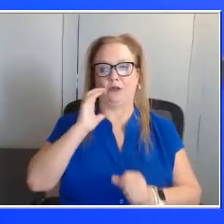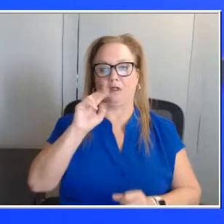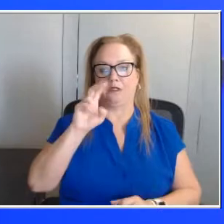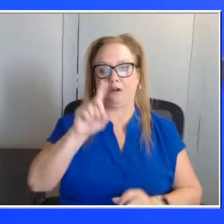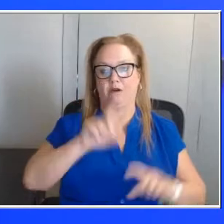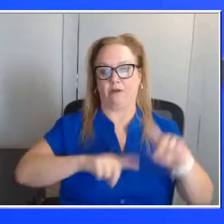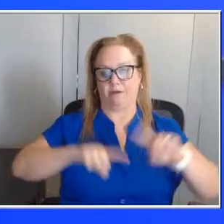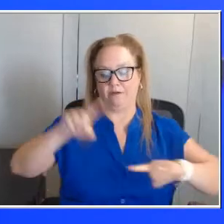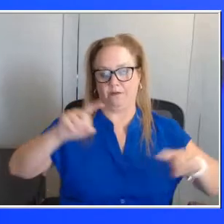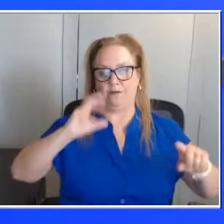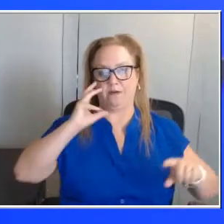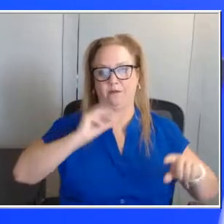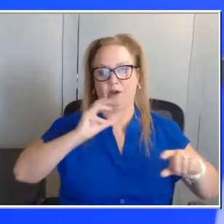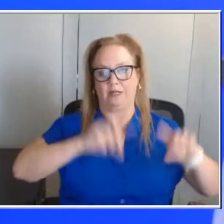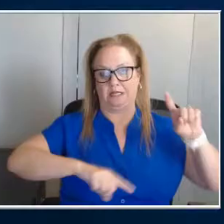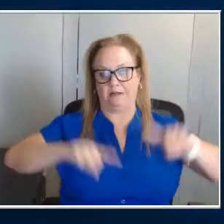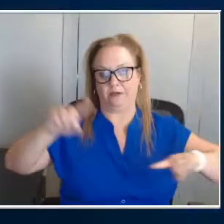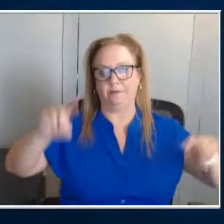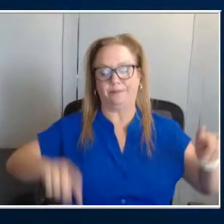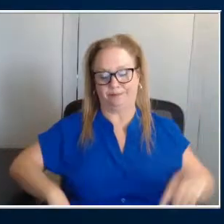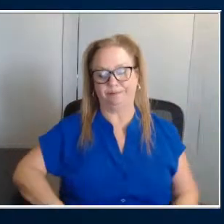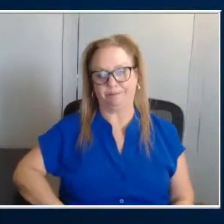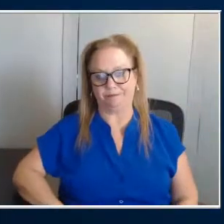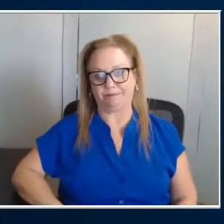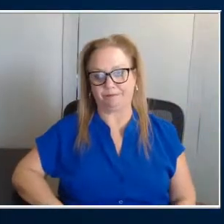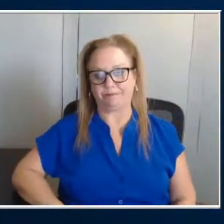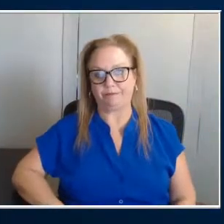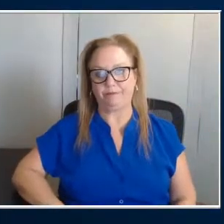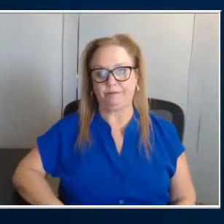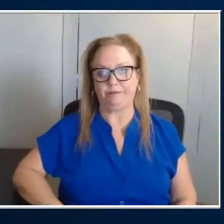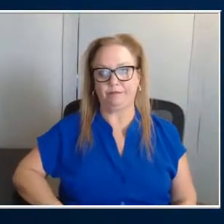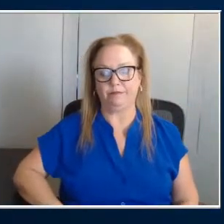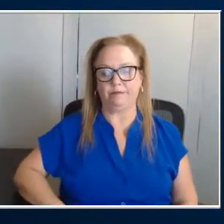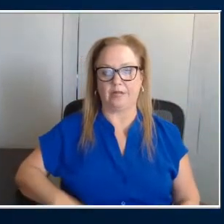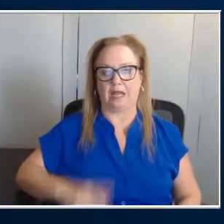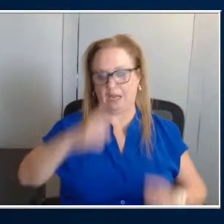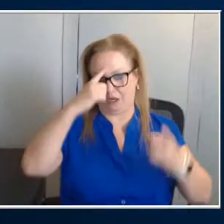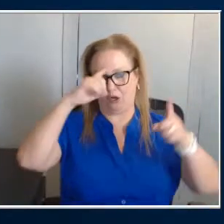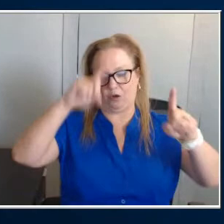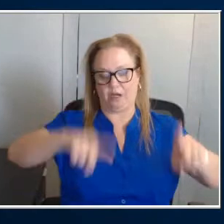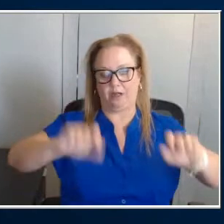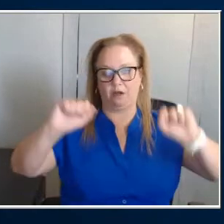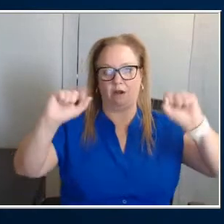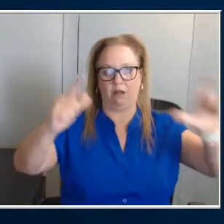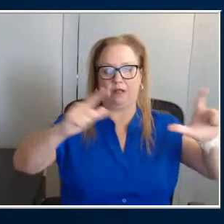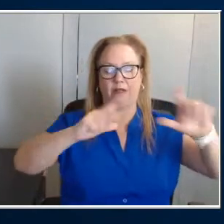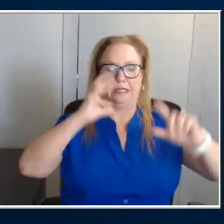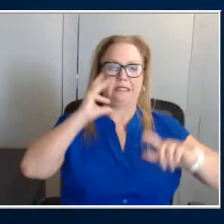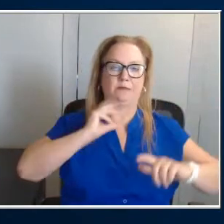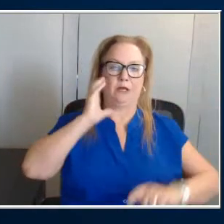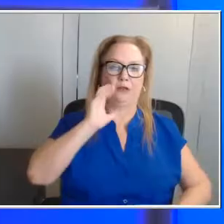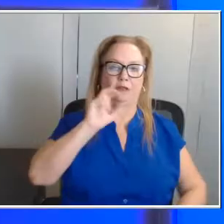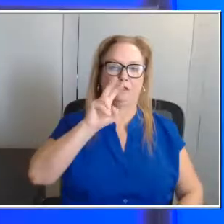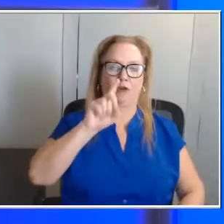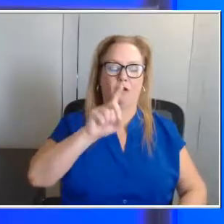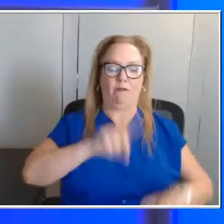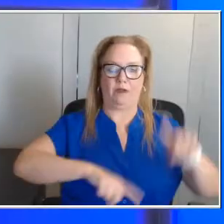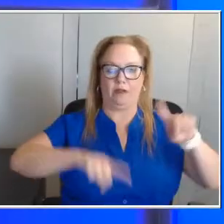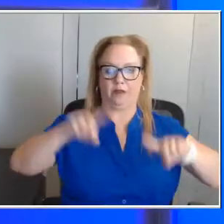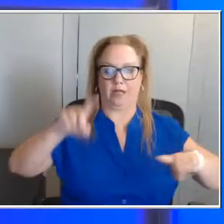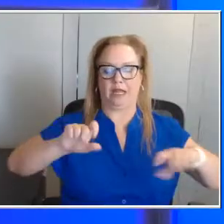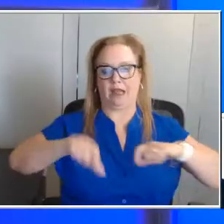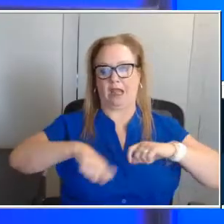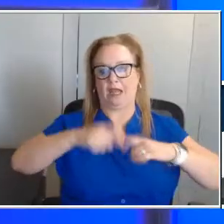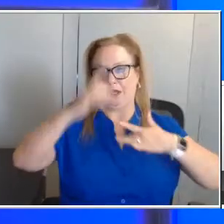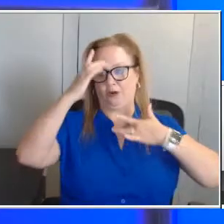certainly been my experience with my patients. Molly Jackson. Yeah, I really would concur. I think everyone experiences it a little bit differently, and certain underlying illnesses could predispose